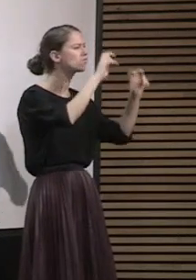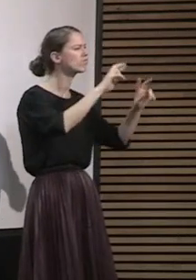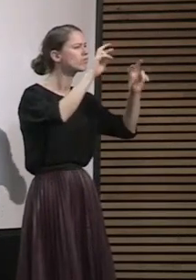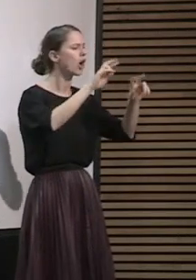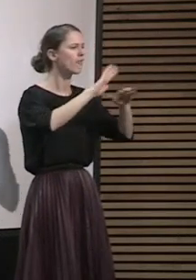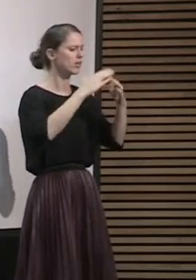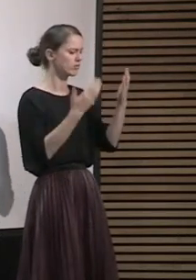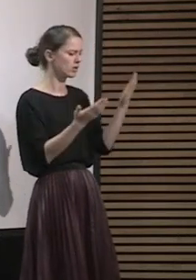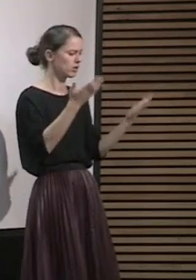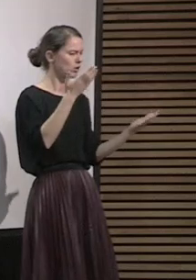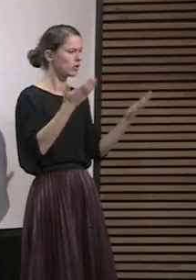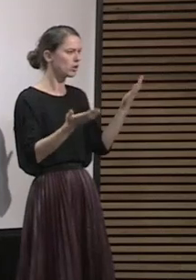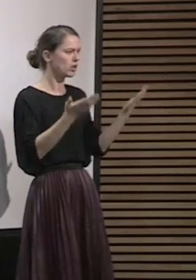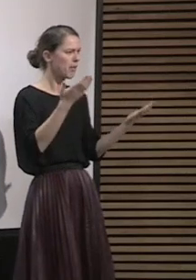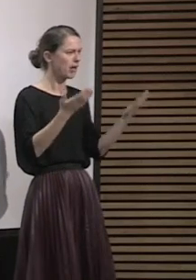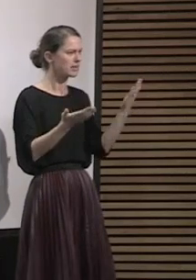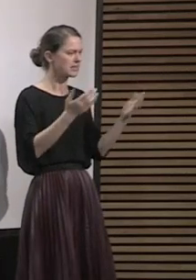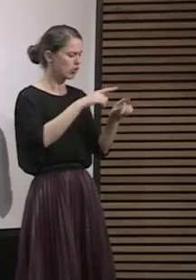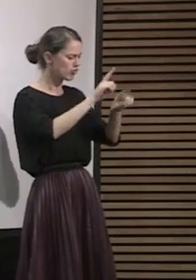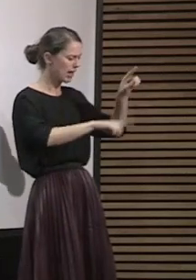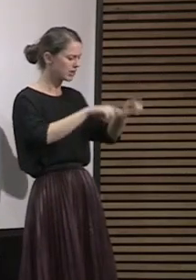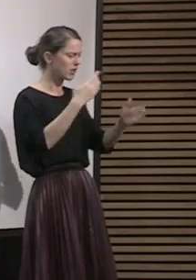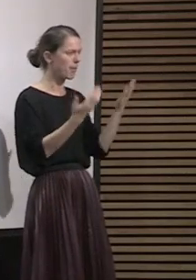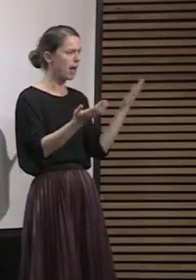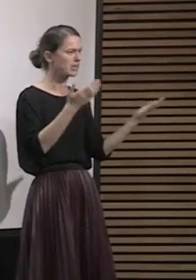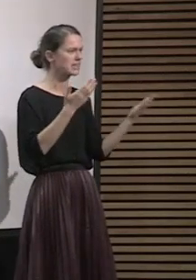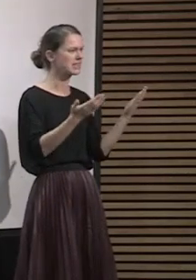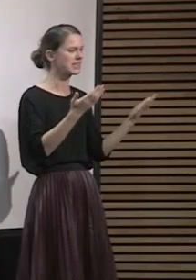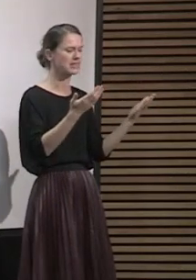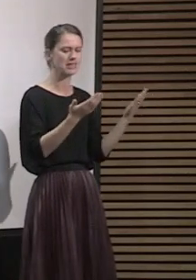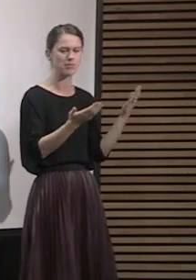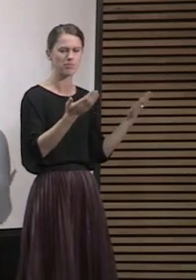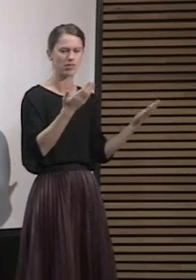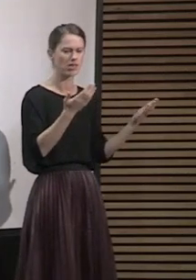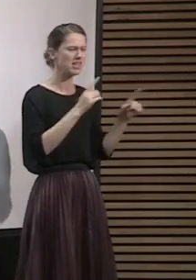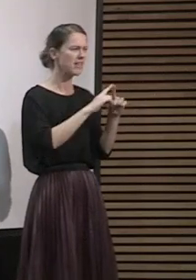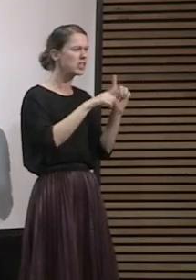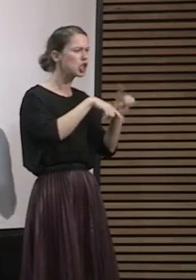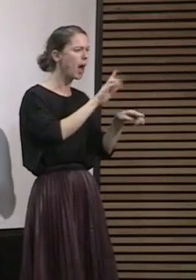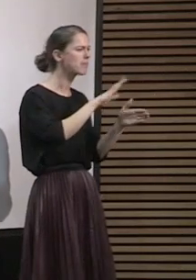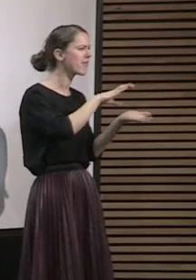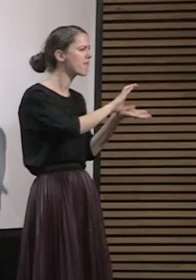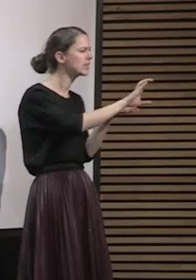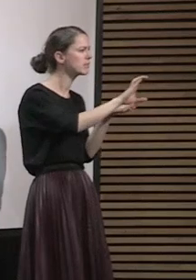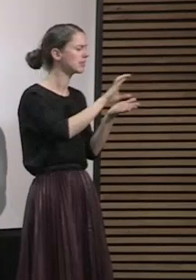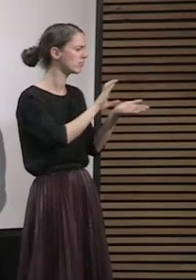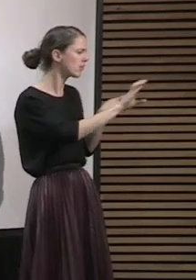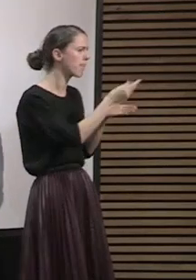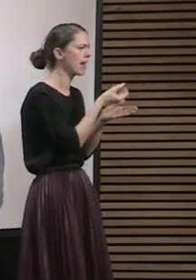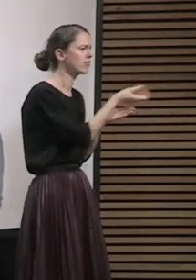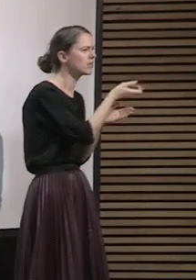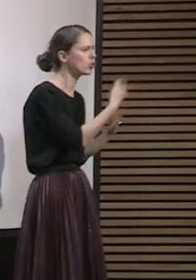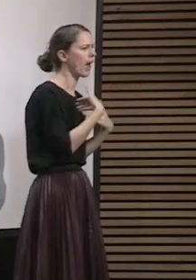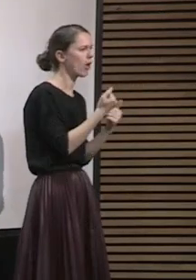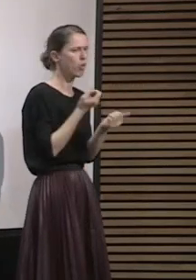comparisons, the qualies as you call them, or the range of comparisons that I've seen around investments in health versus the economy, I